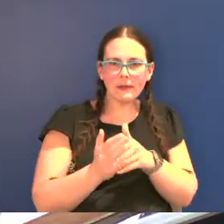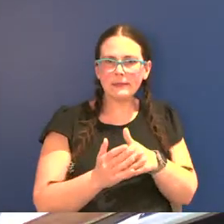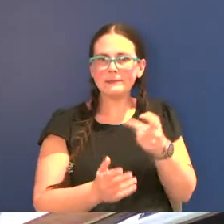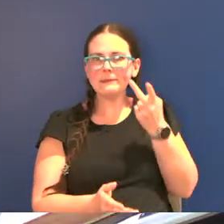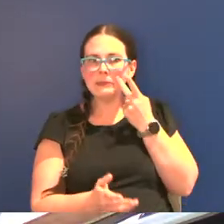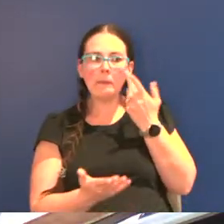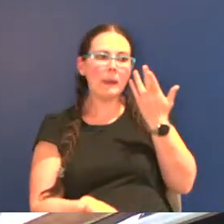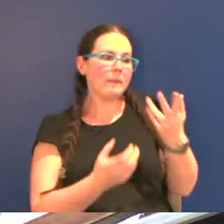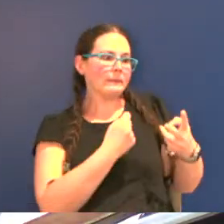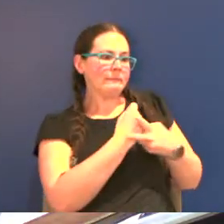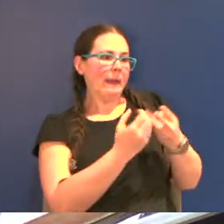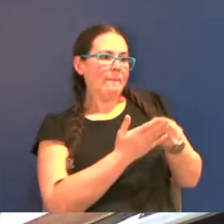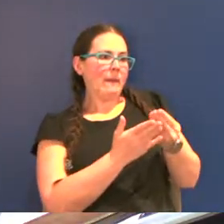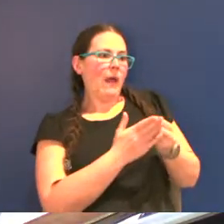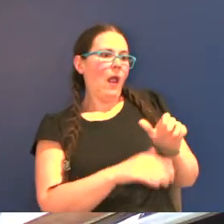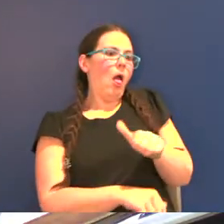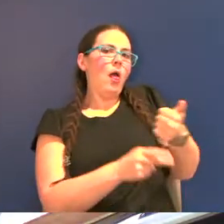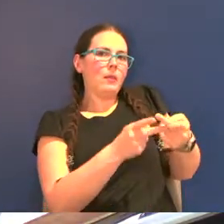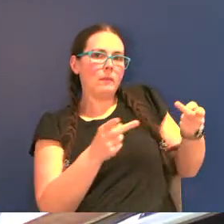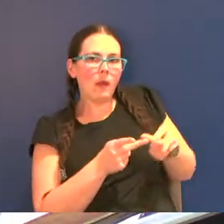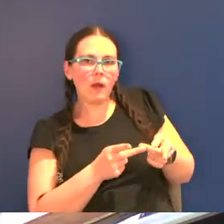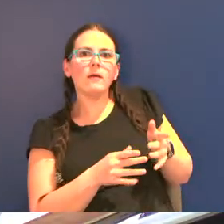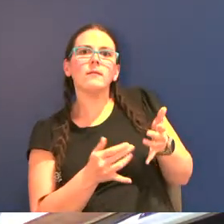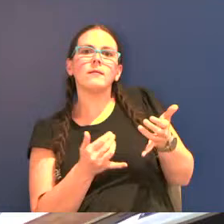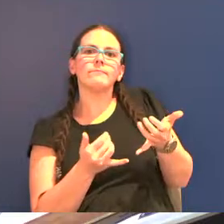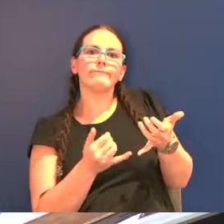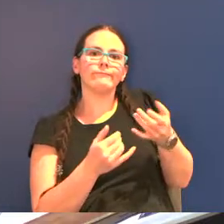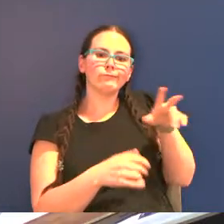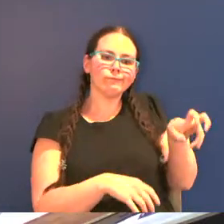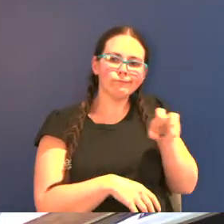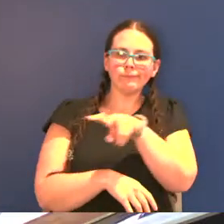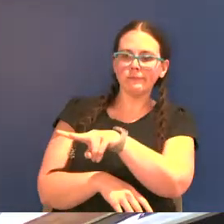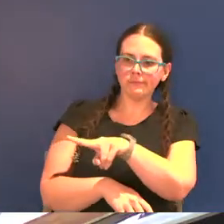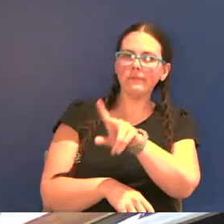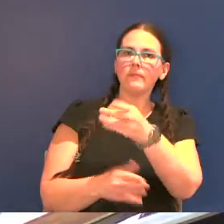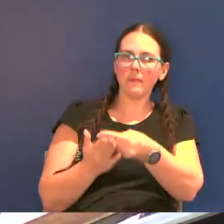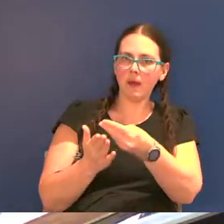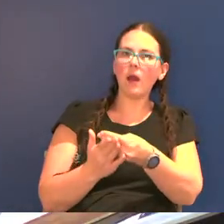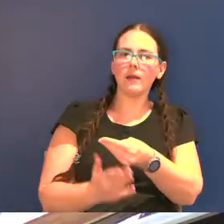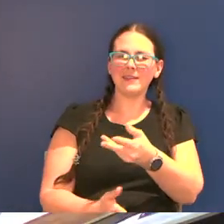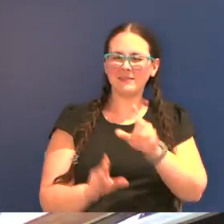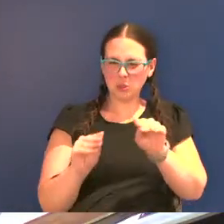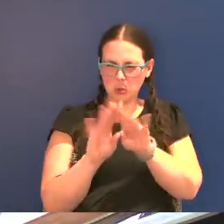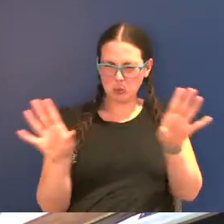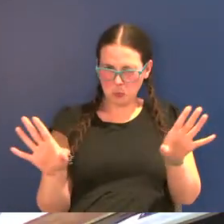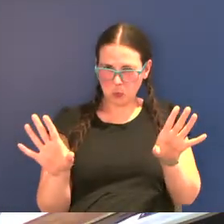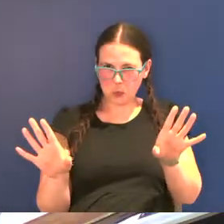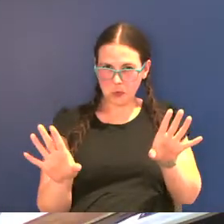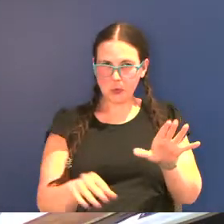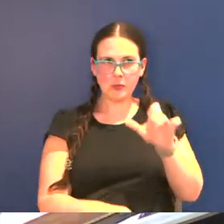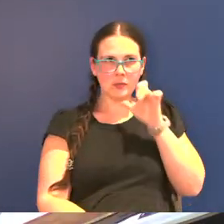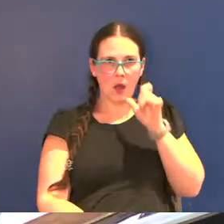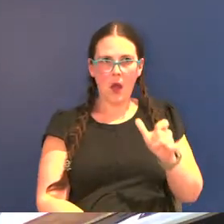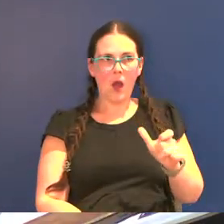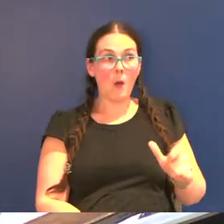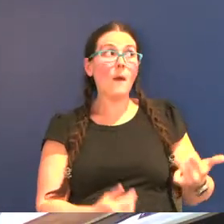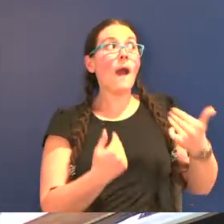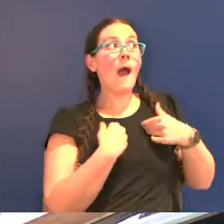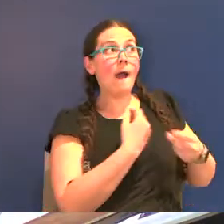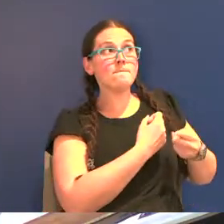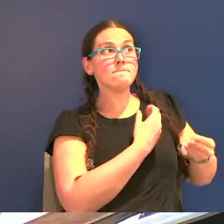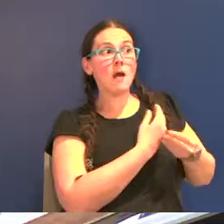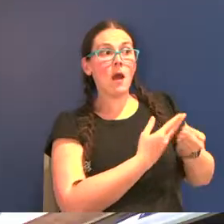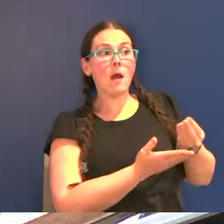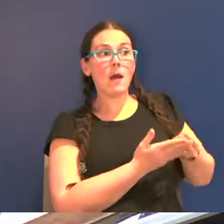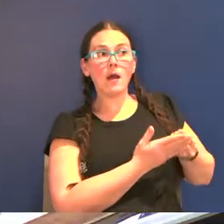cost savings in this current budget to be able to bring something back. So I think just so that's clear, it's not, we have money we'd be shifting